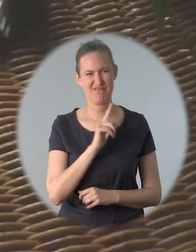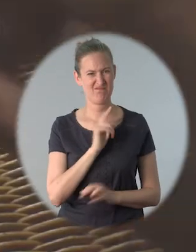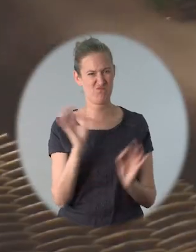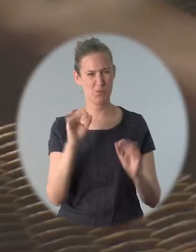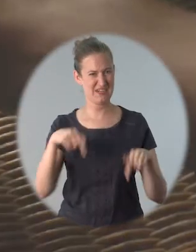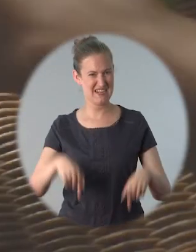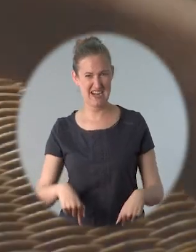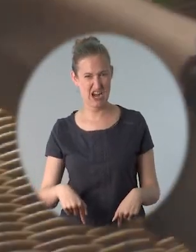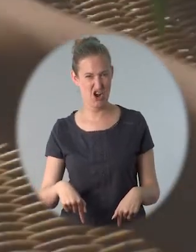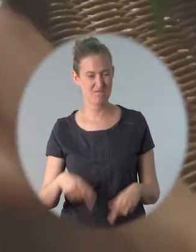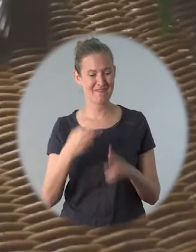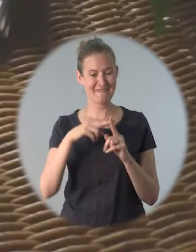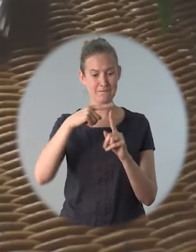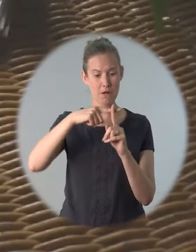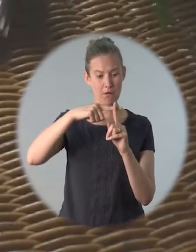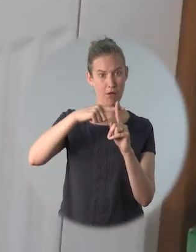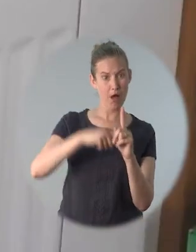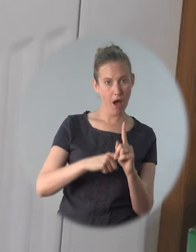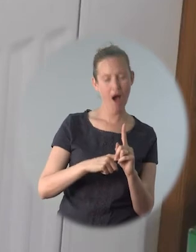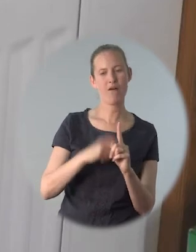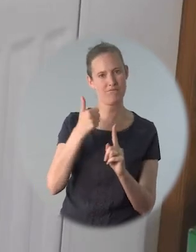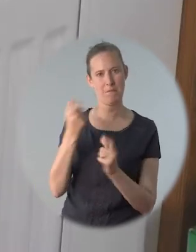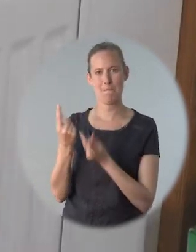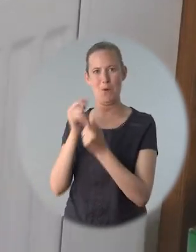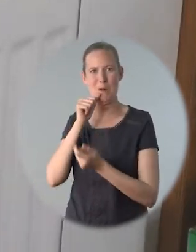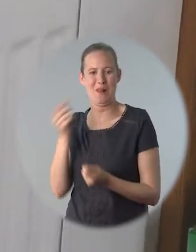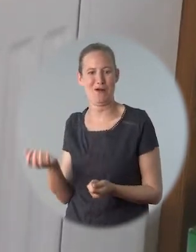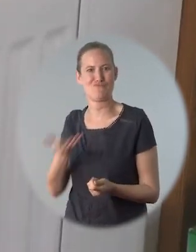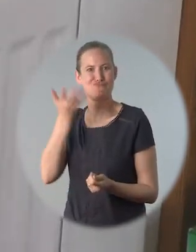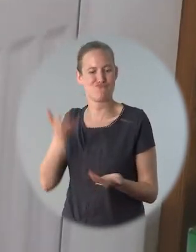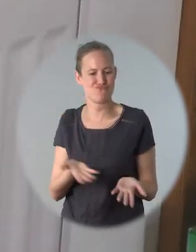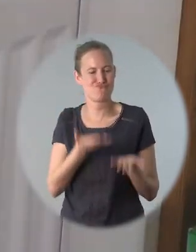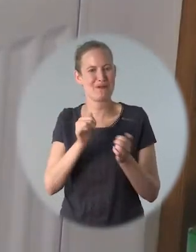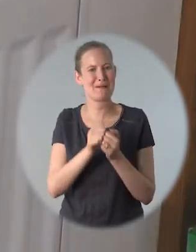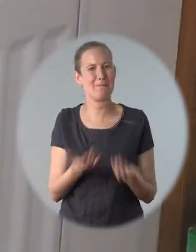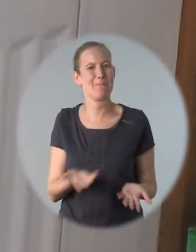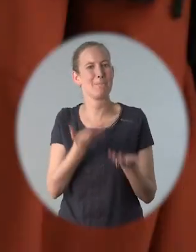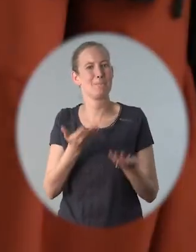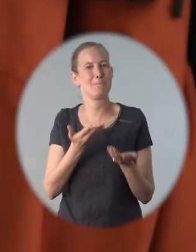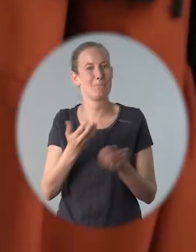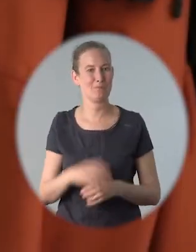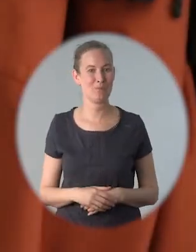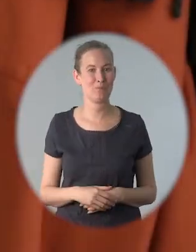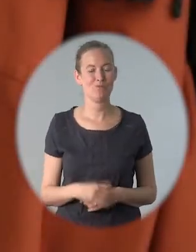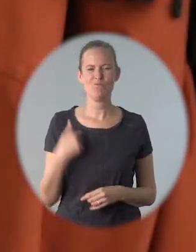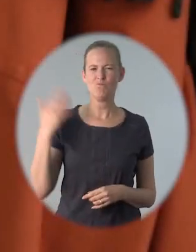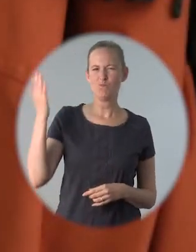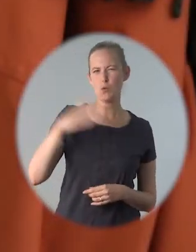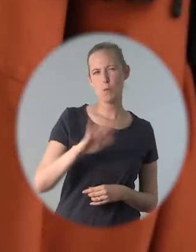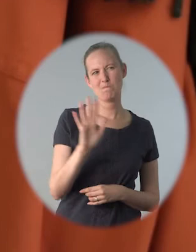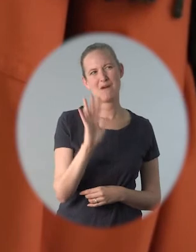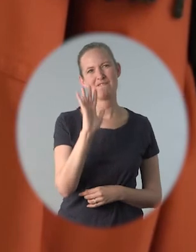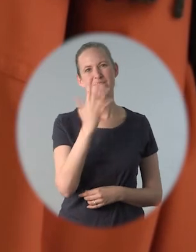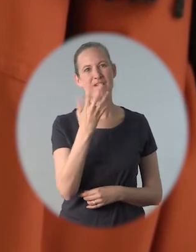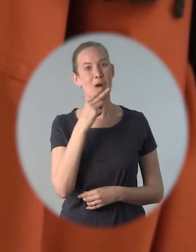one's in at that time so that's fine and if it gets even colder than that then the boiler would fire up. When I come back in the afternoon